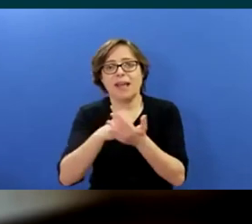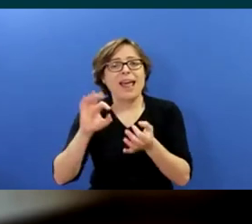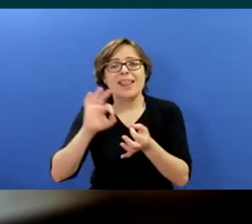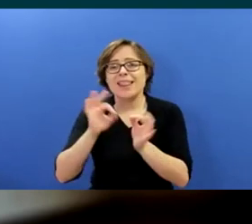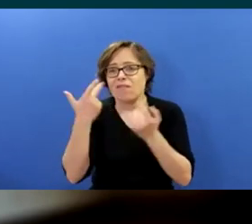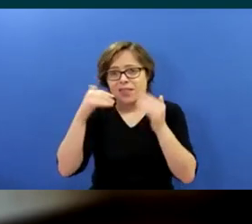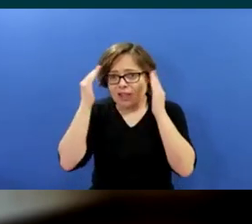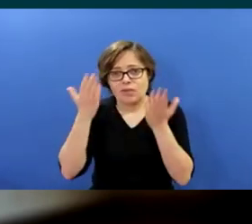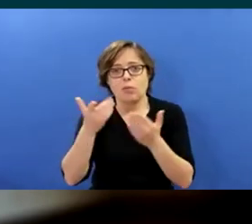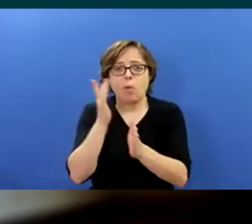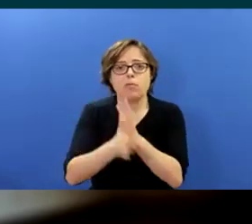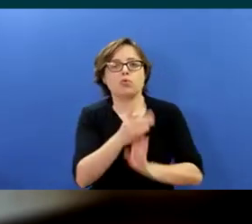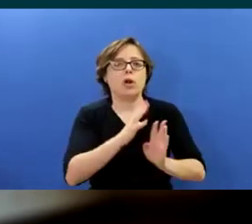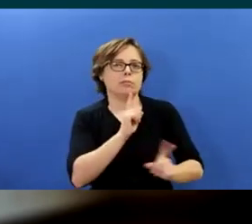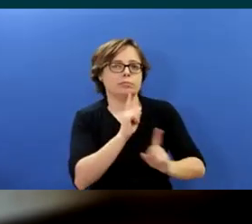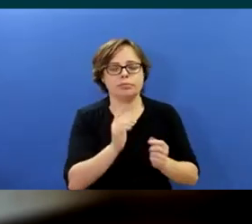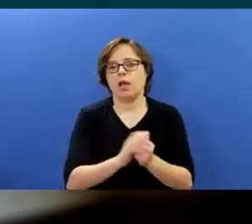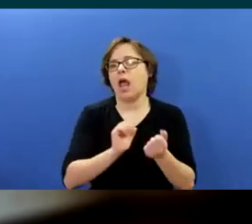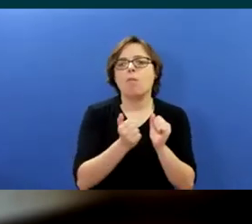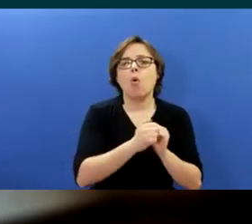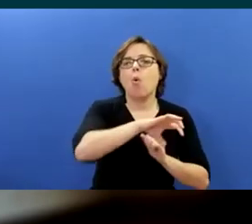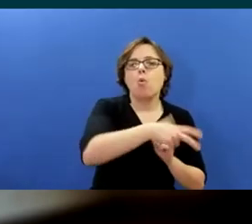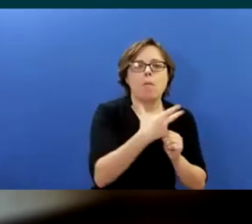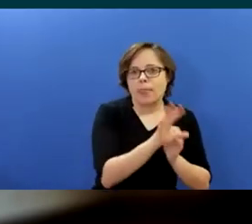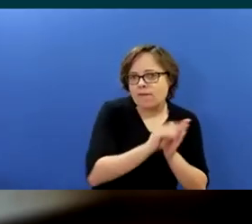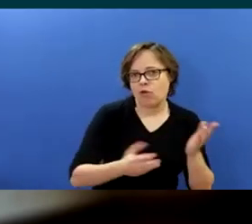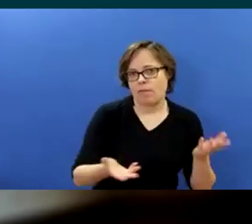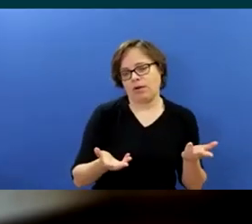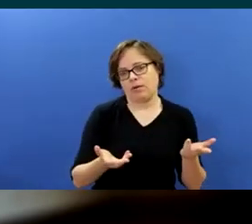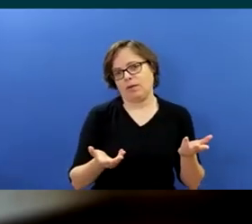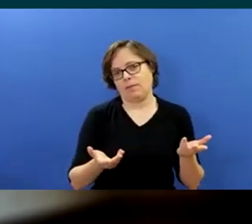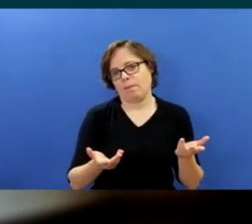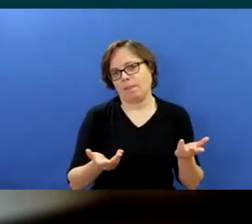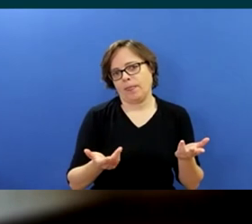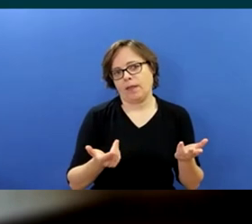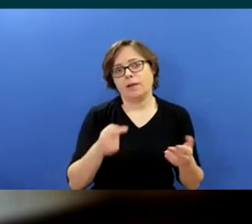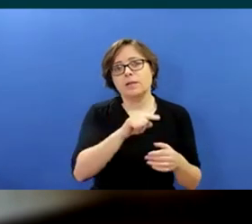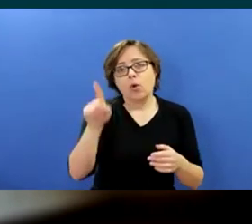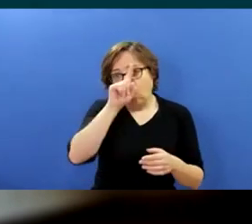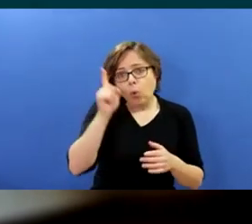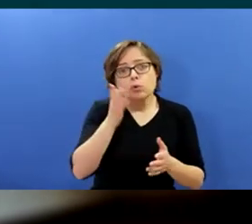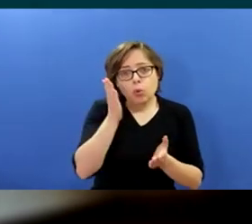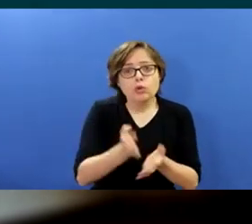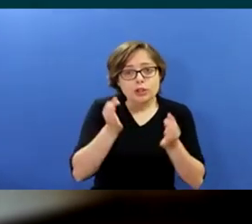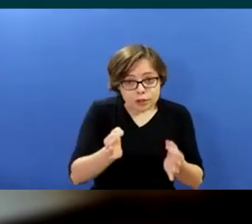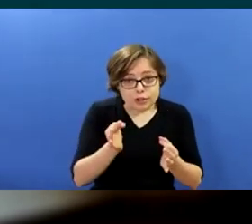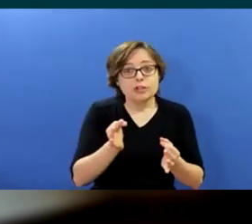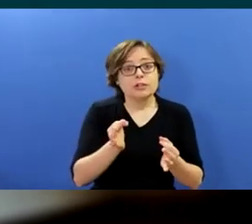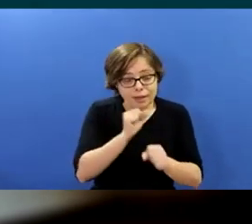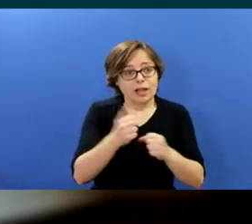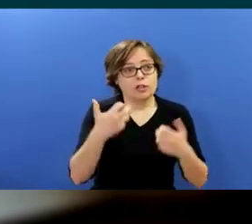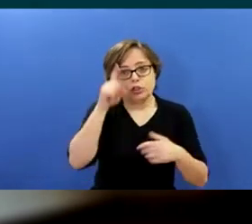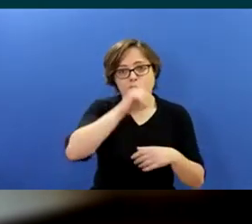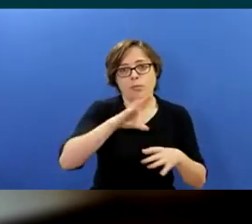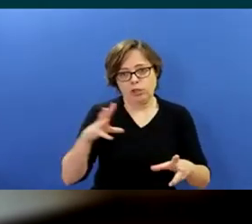informal groups. These people already kind of participate within their neighborhoods, and they